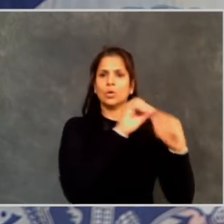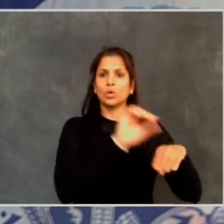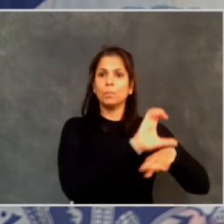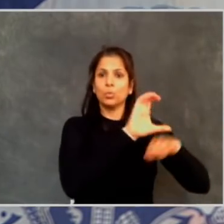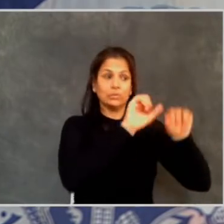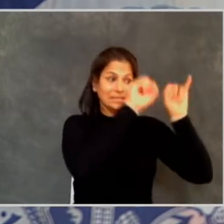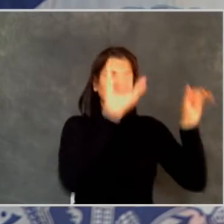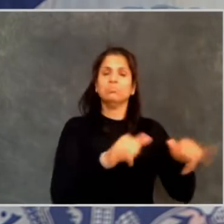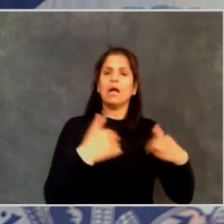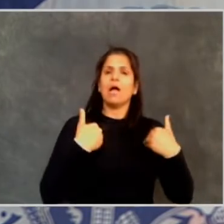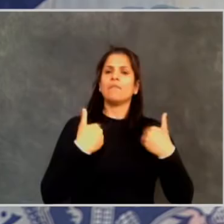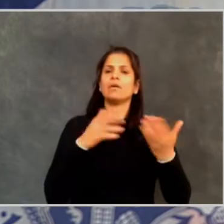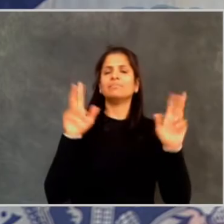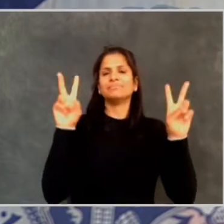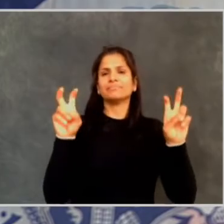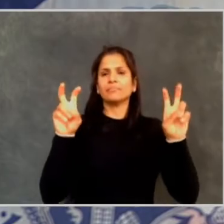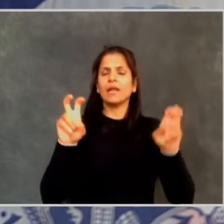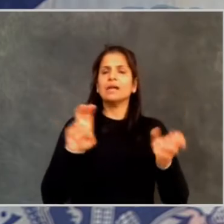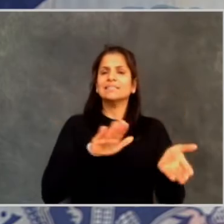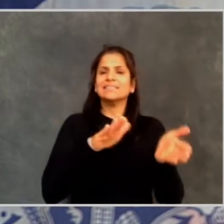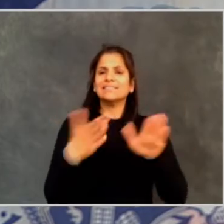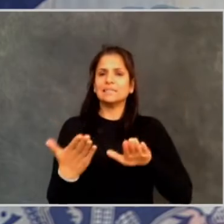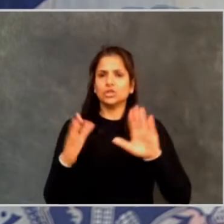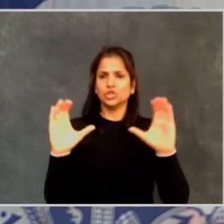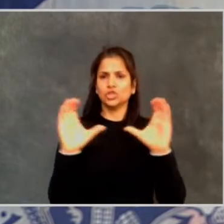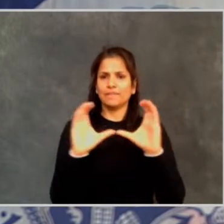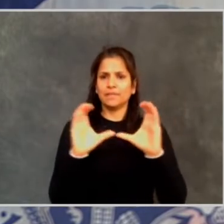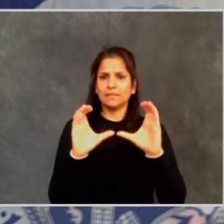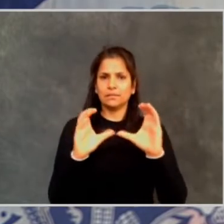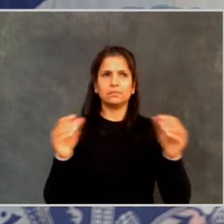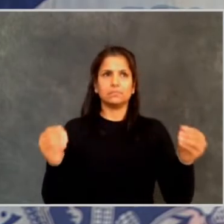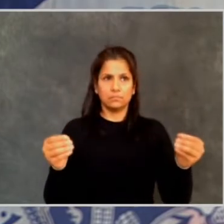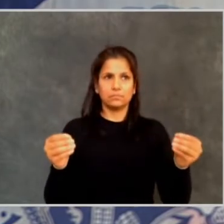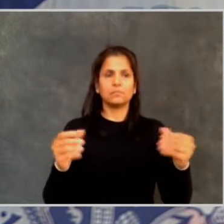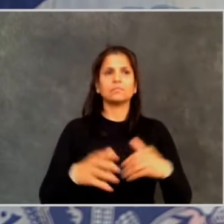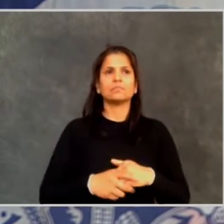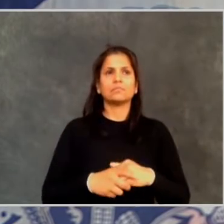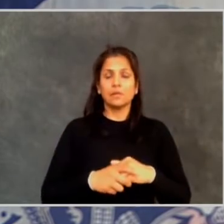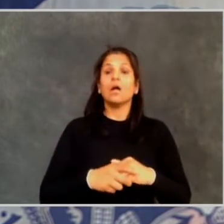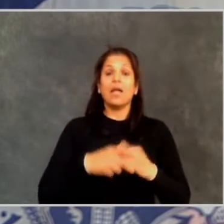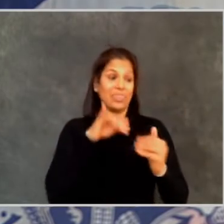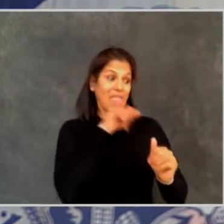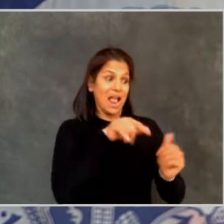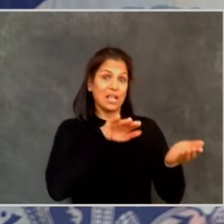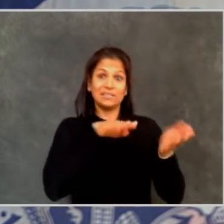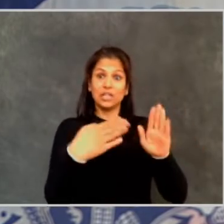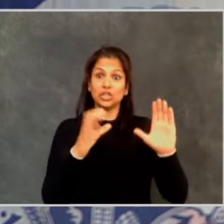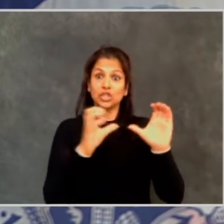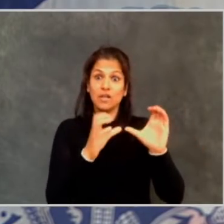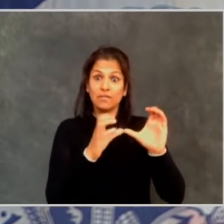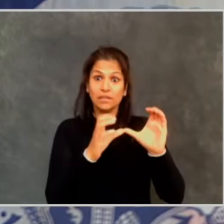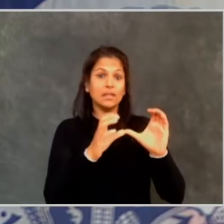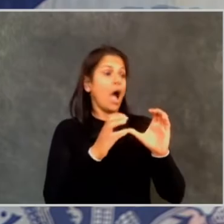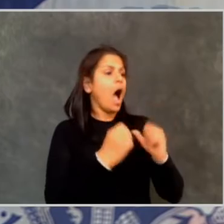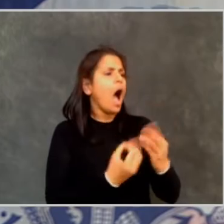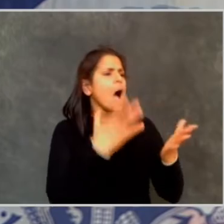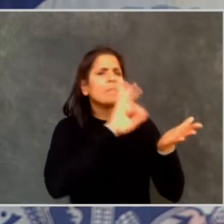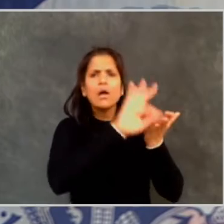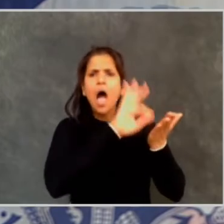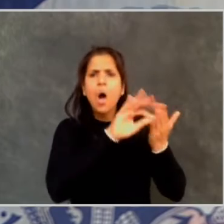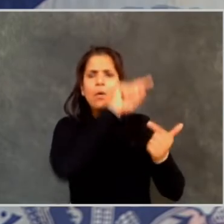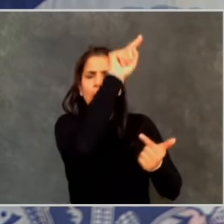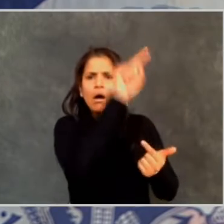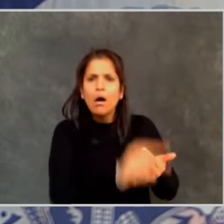information to speak to. It's this is, as I said, the last month has felt like a